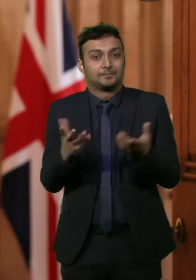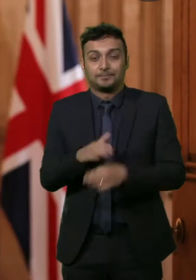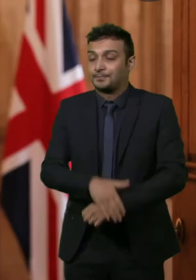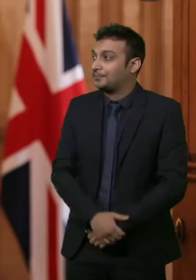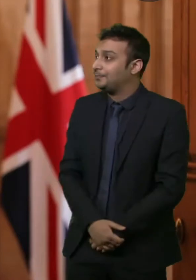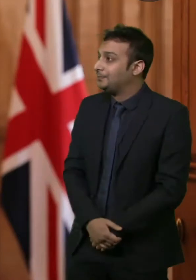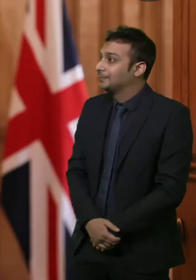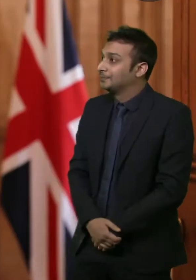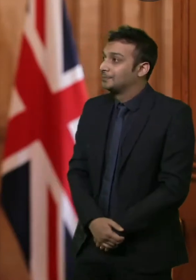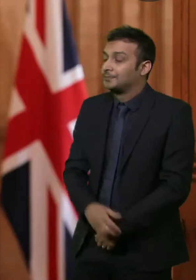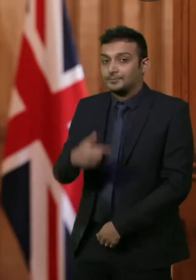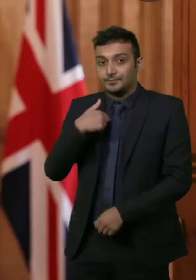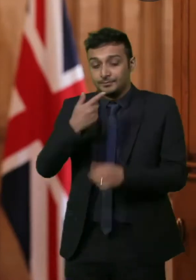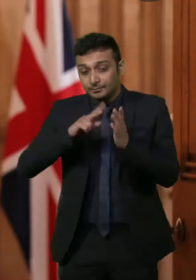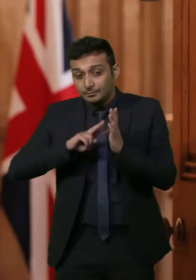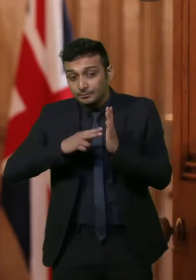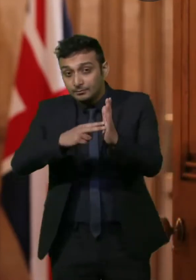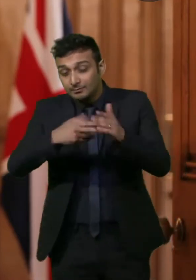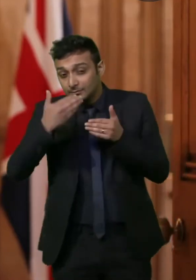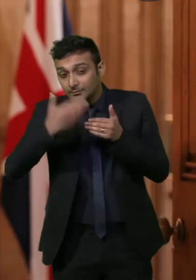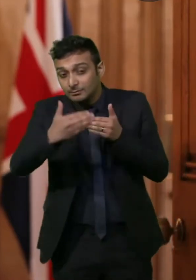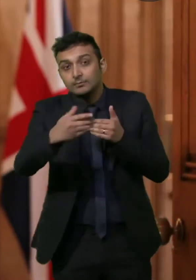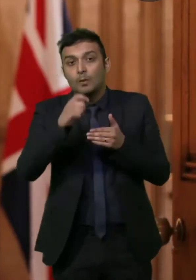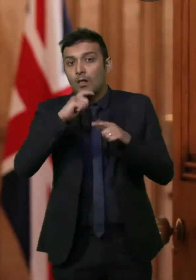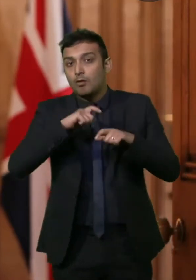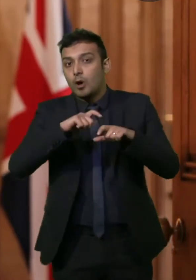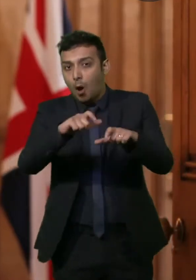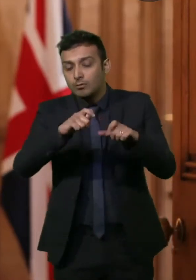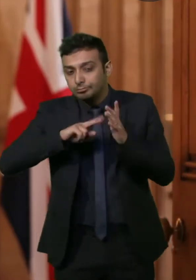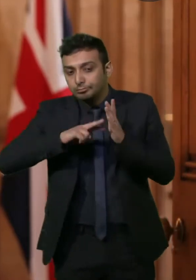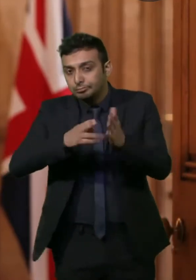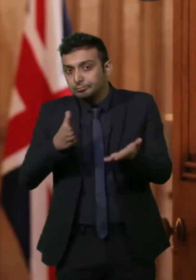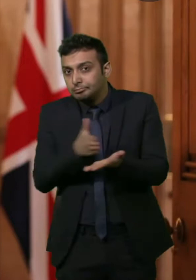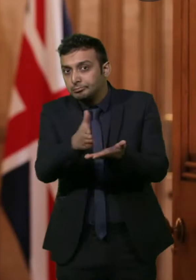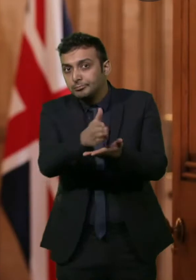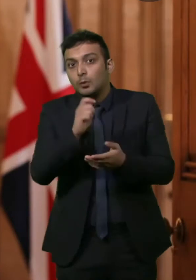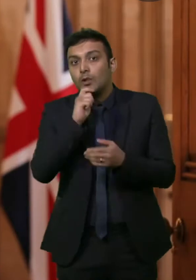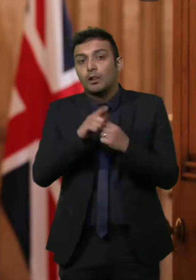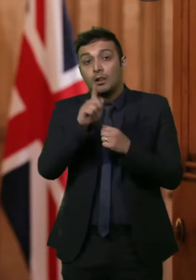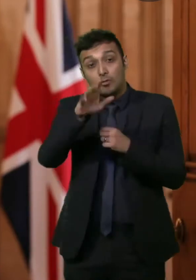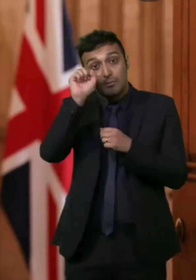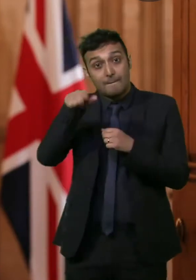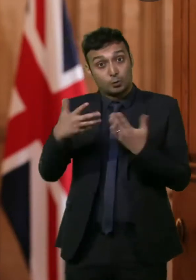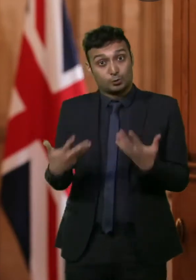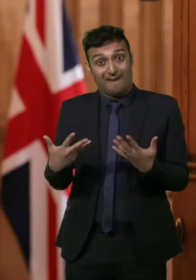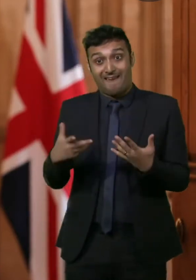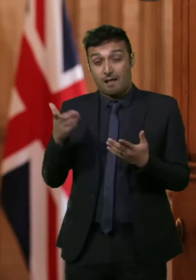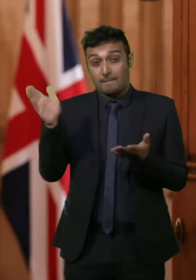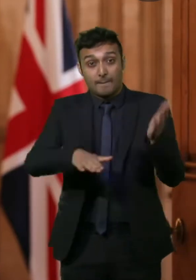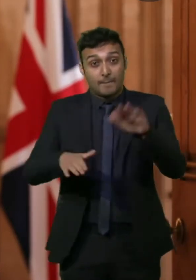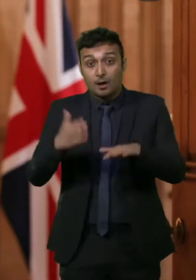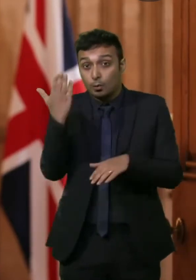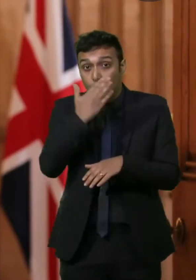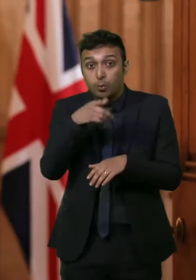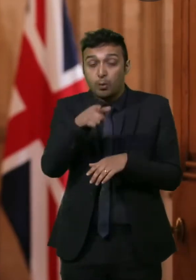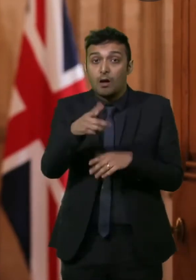we must remember that today's return to schools will of course have an impact on the spread of the virus.